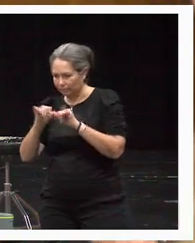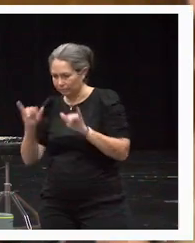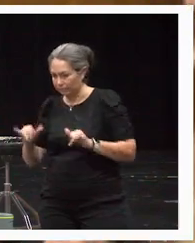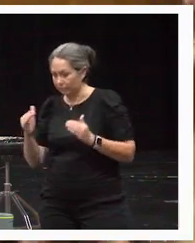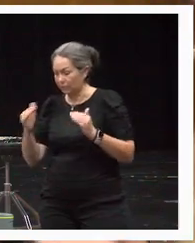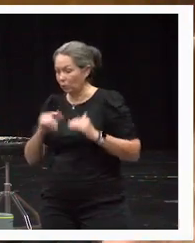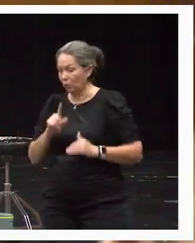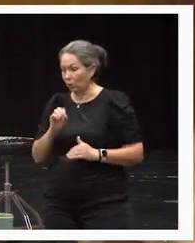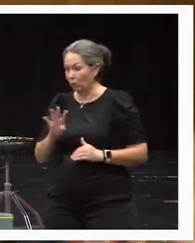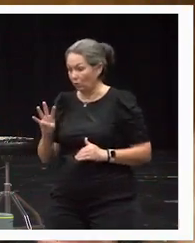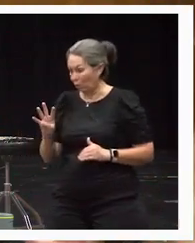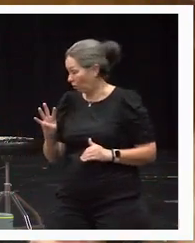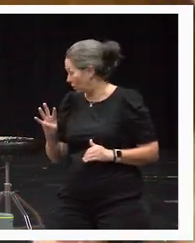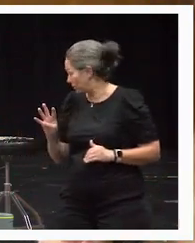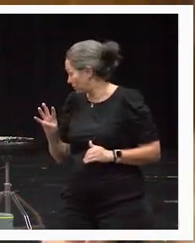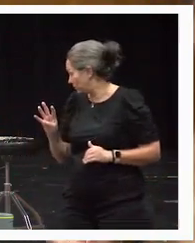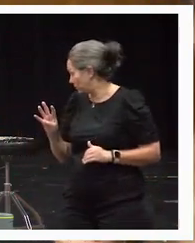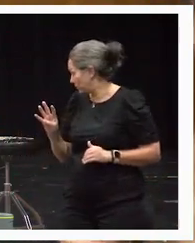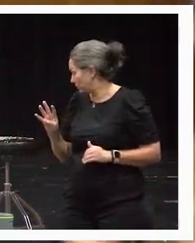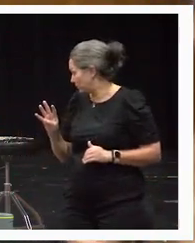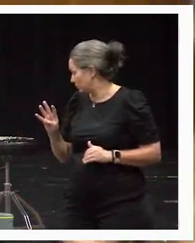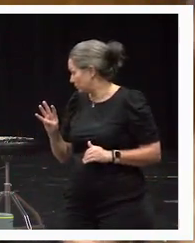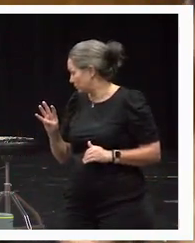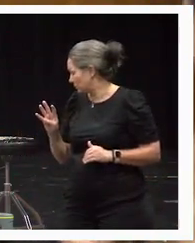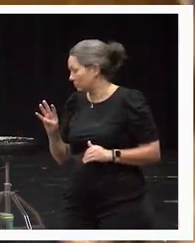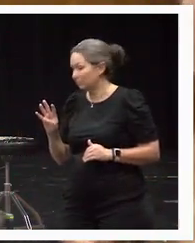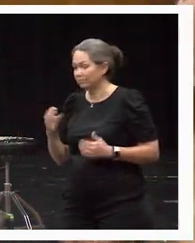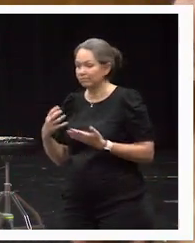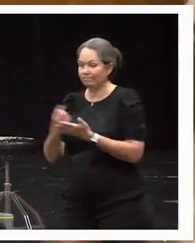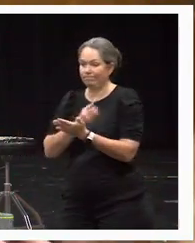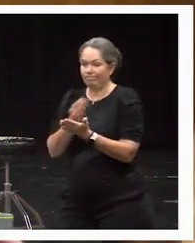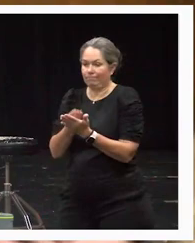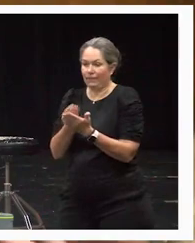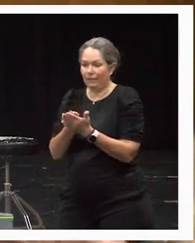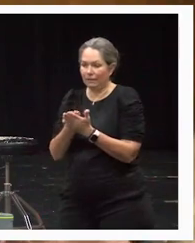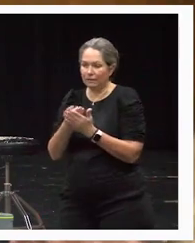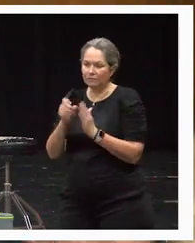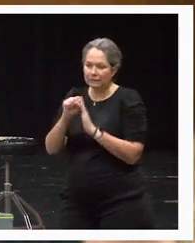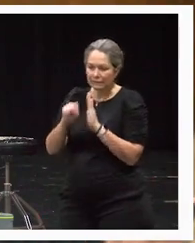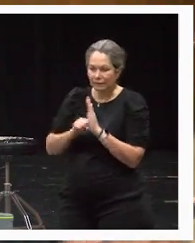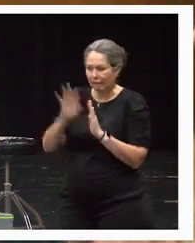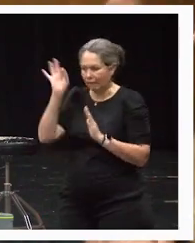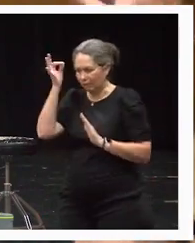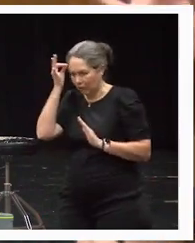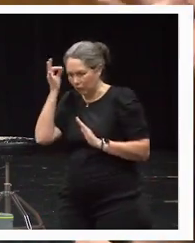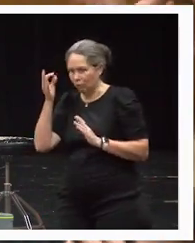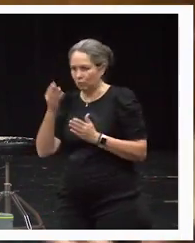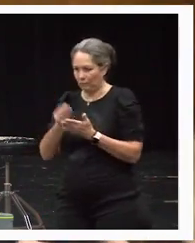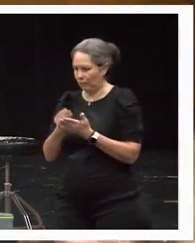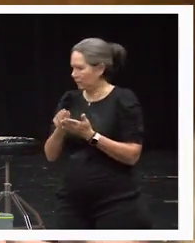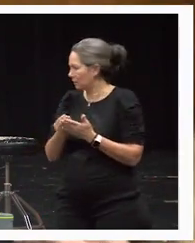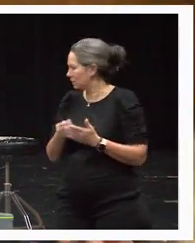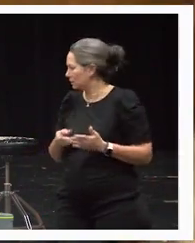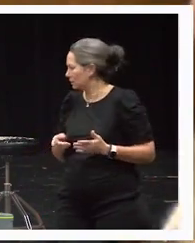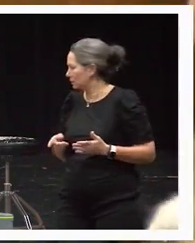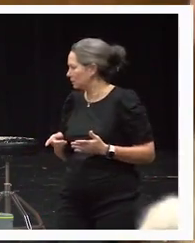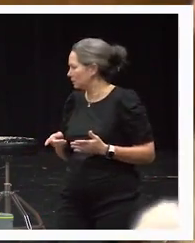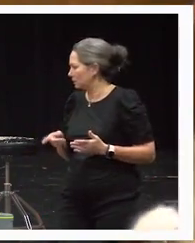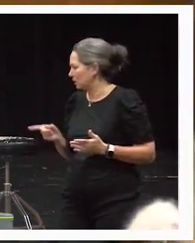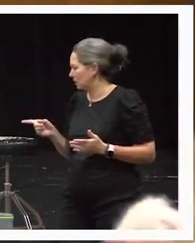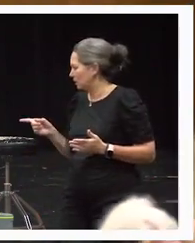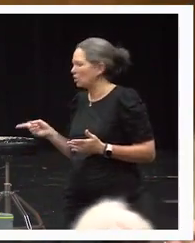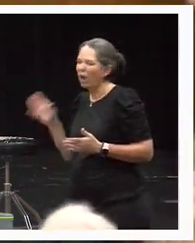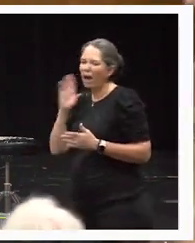Room 104, raise state federal money. So room 104 for that. I'm gonna put this poster